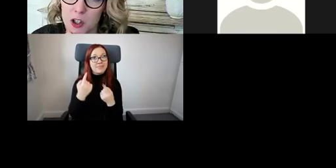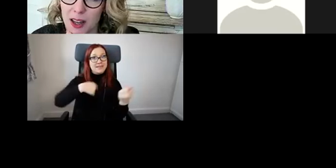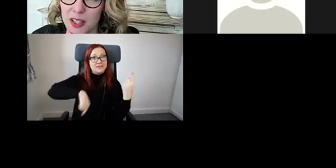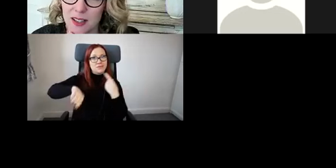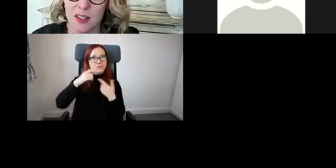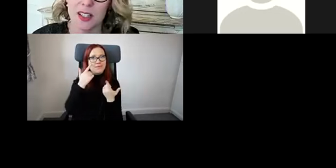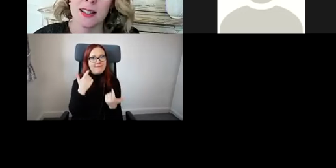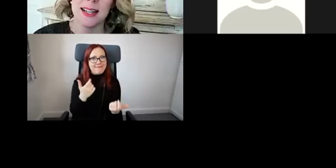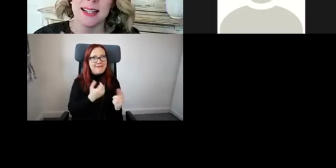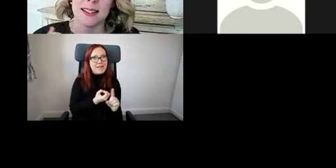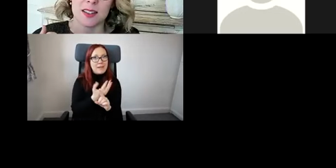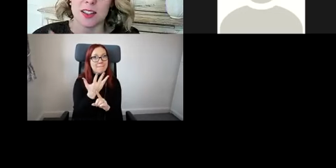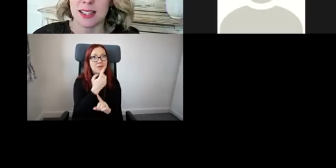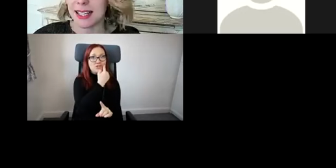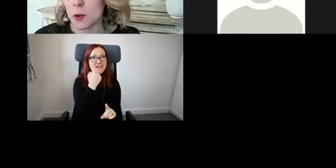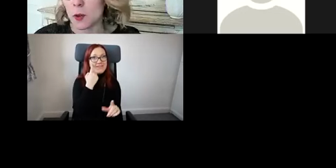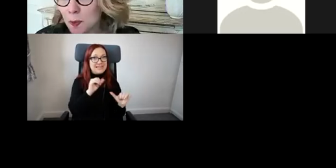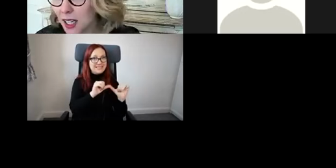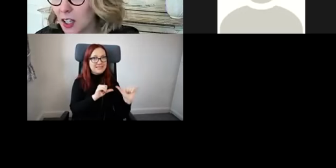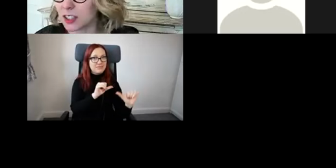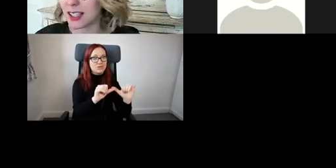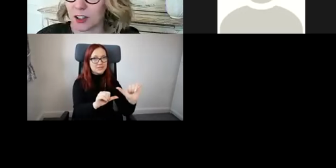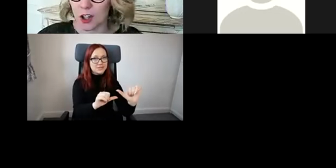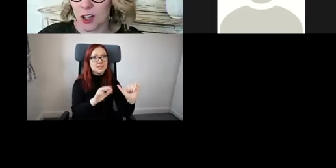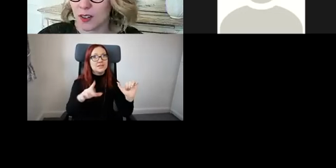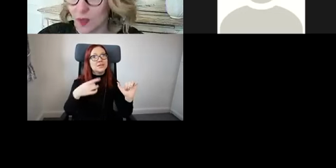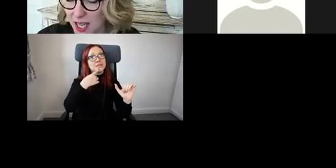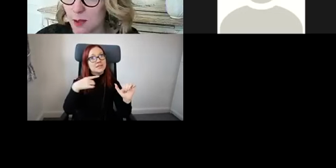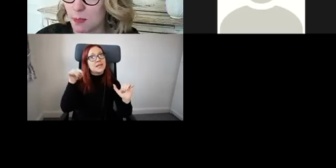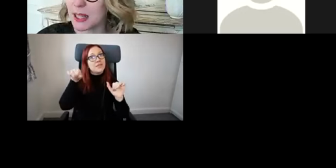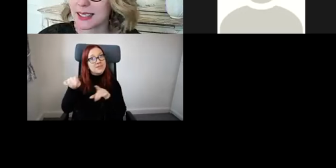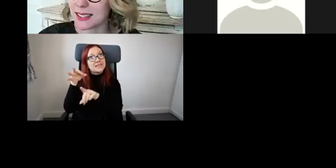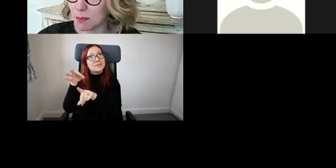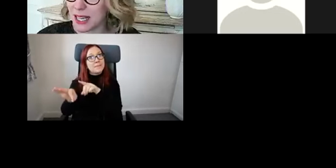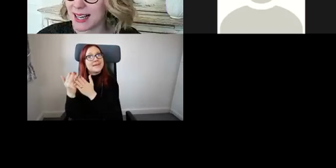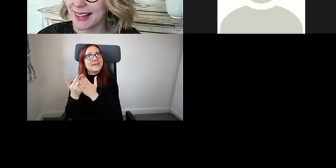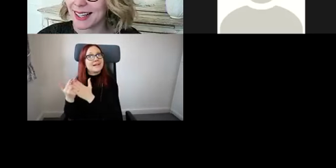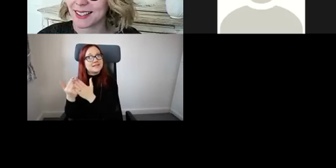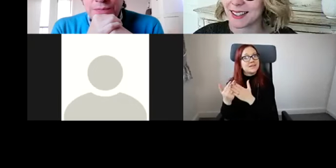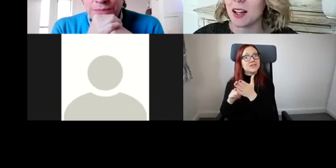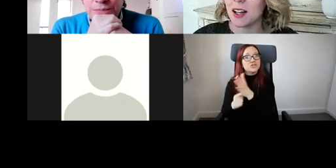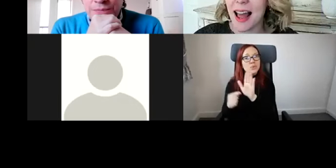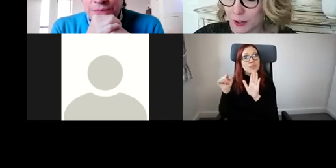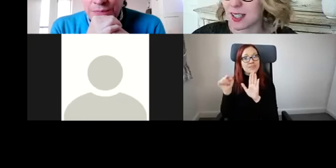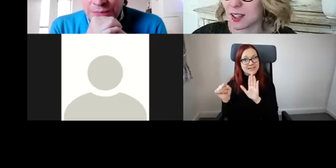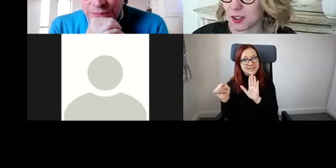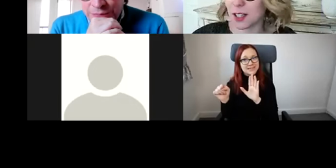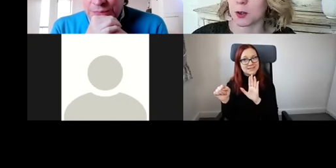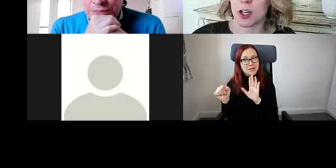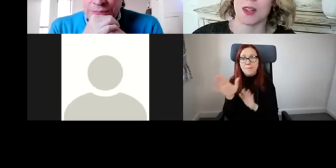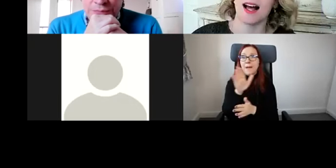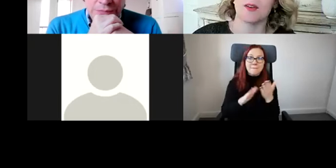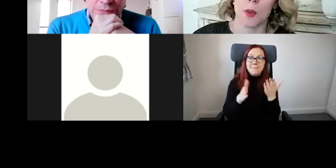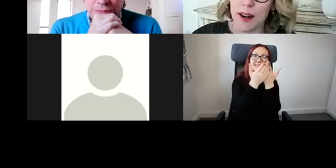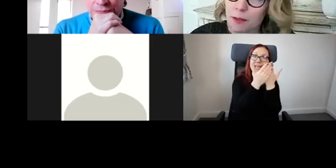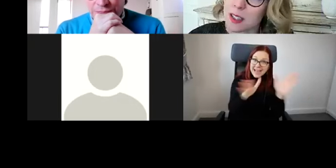the emerging evidence series, is to say, you know, these particular studies showed this, but that doesn't mean that every single study will